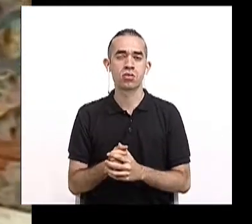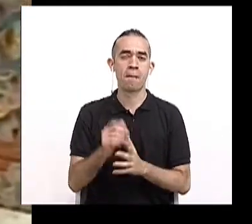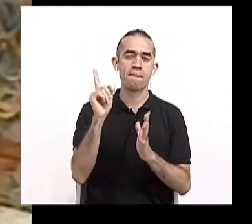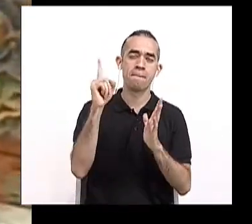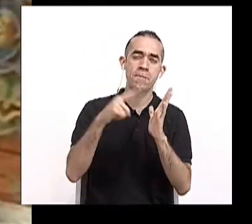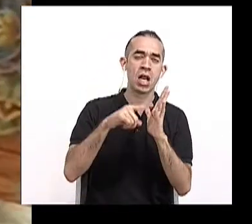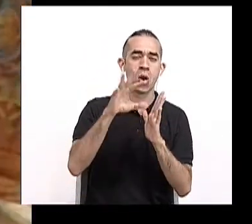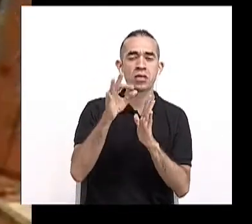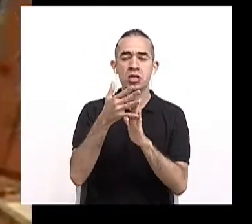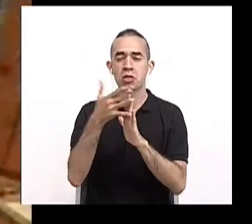status.